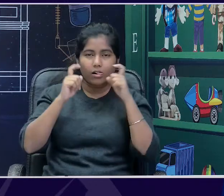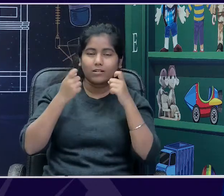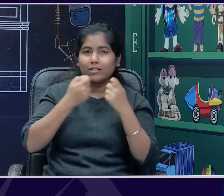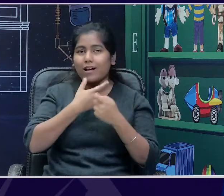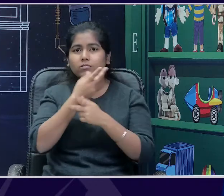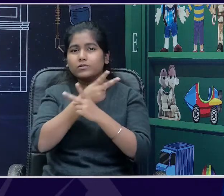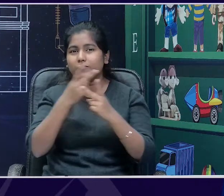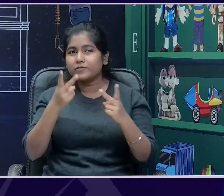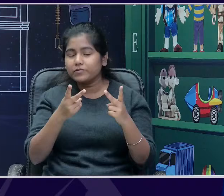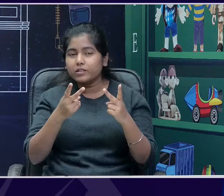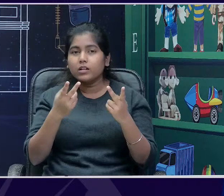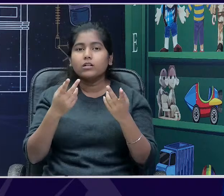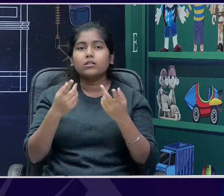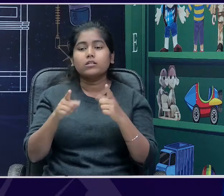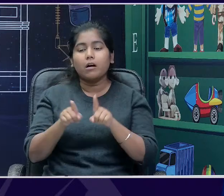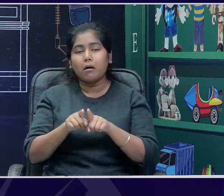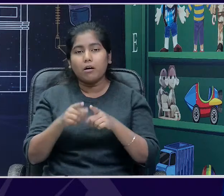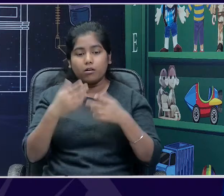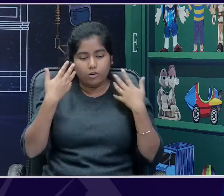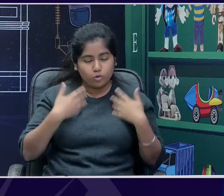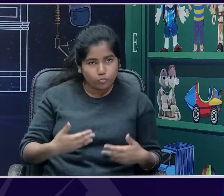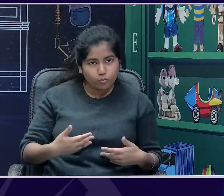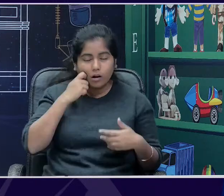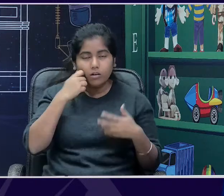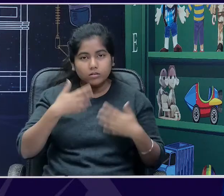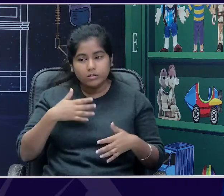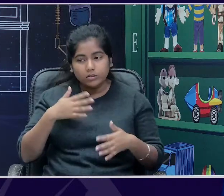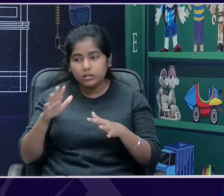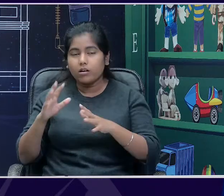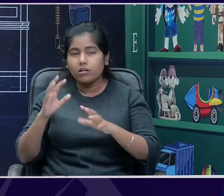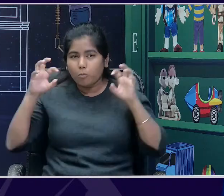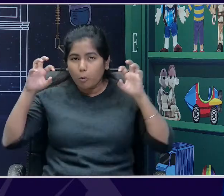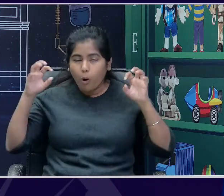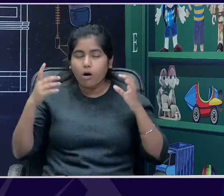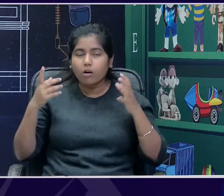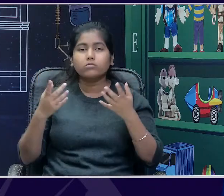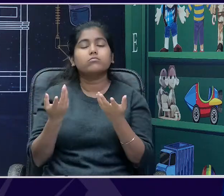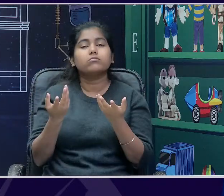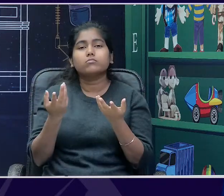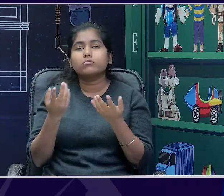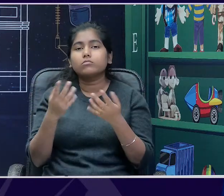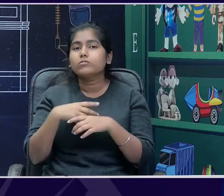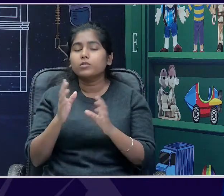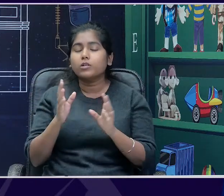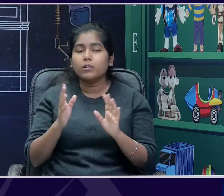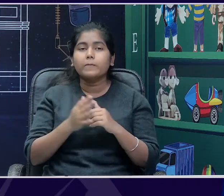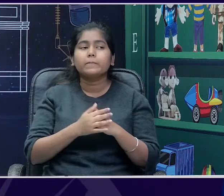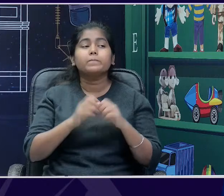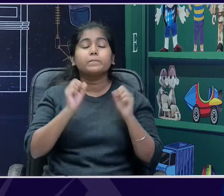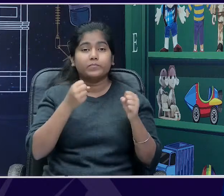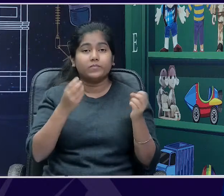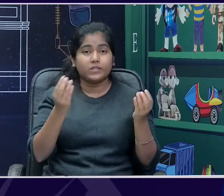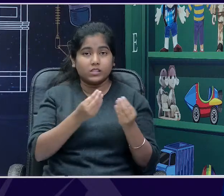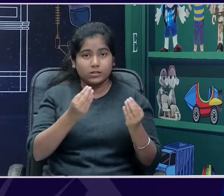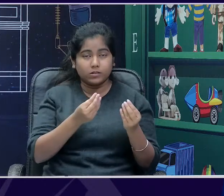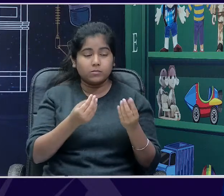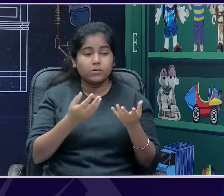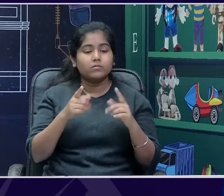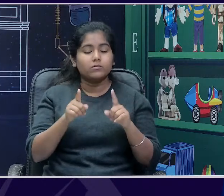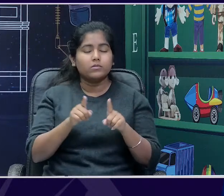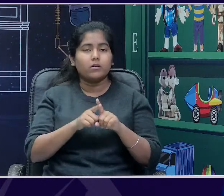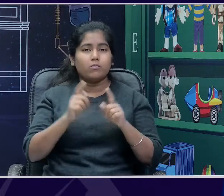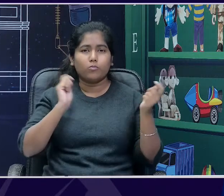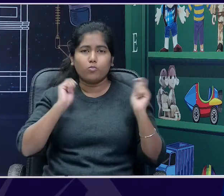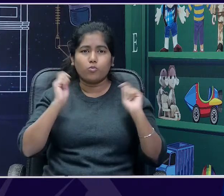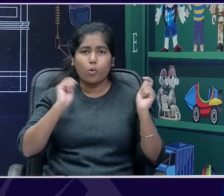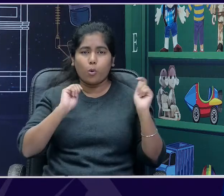man-made creature, or maybe sometimes monster. Sometimes a show, we can organize a show. Okay. It's